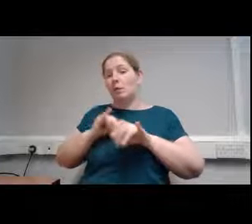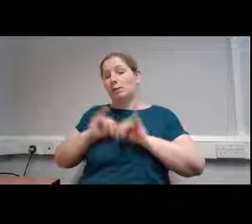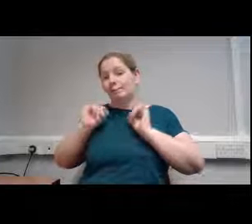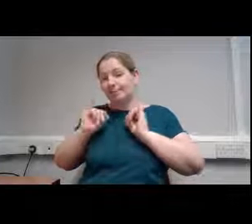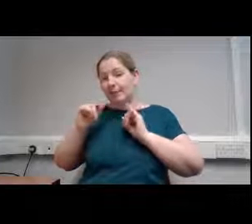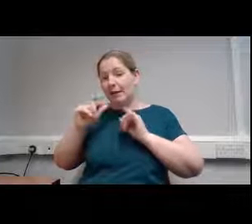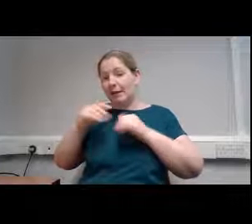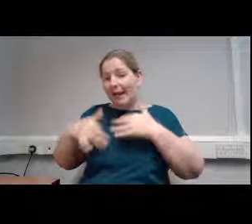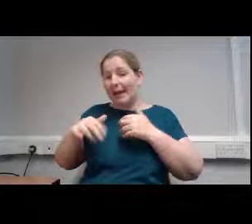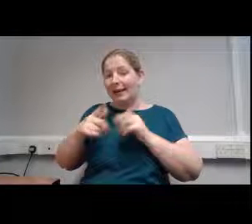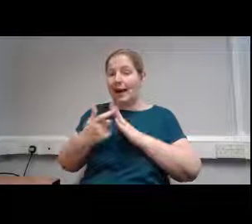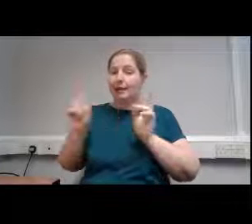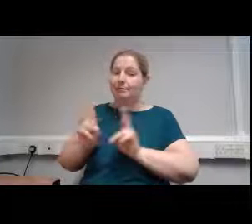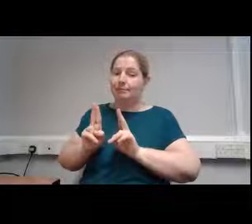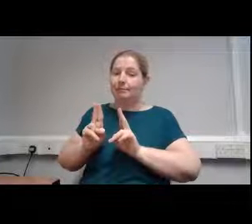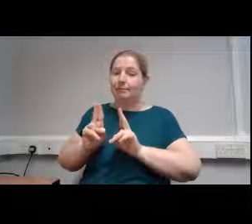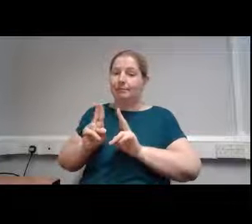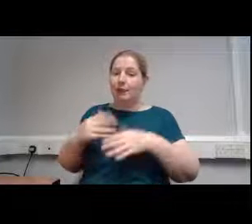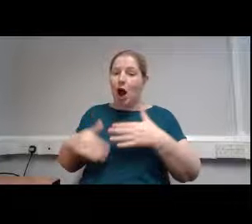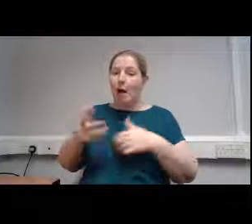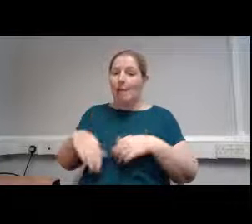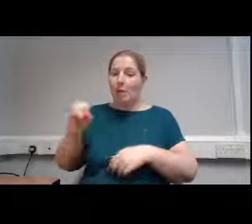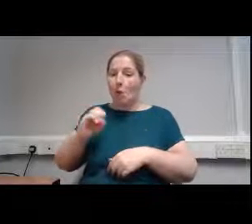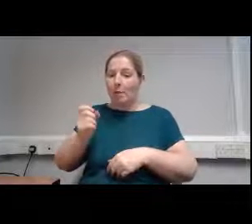the harm from opioids.